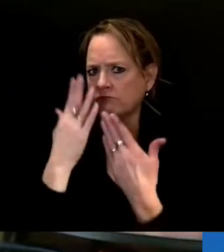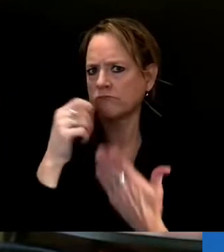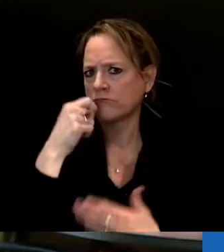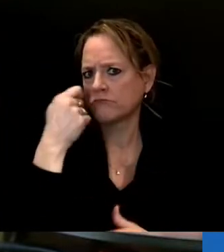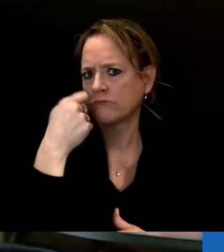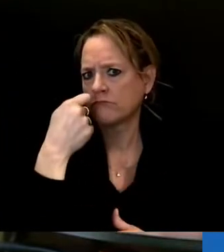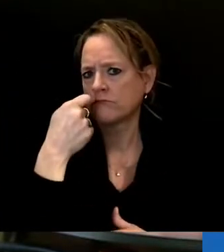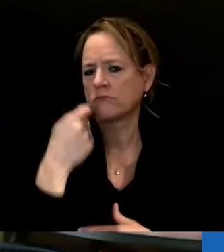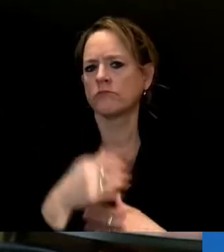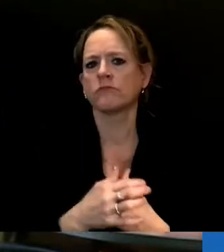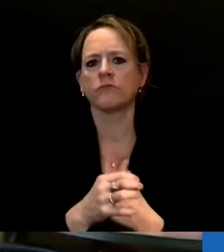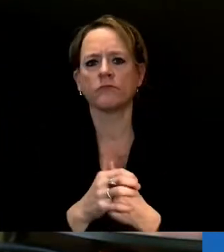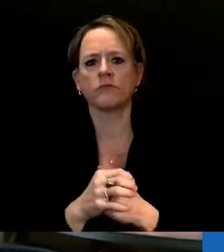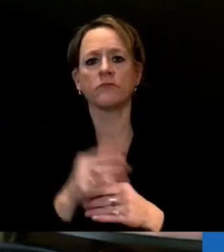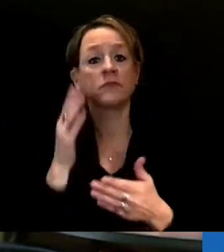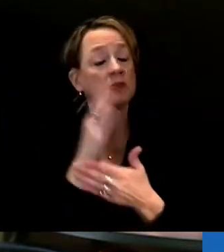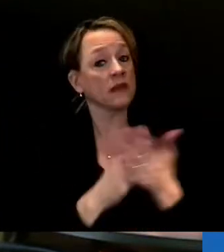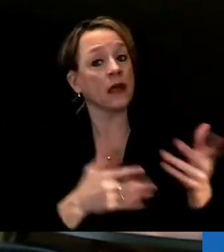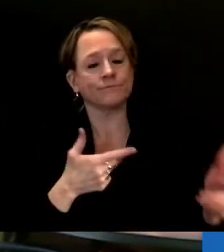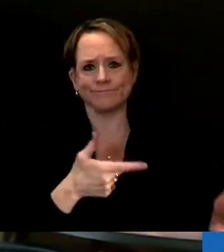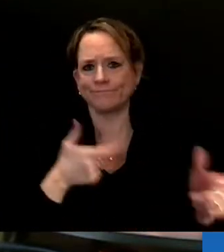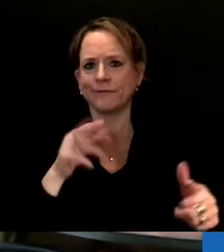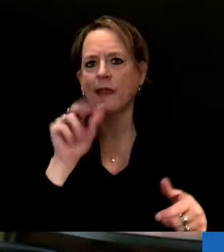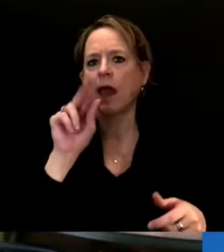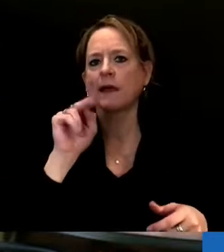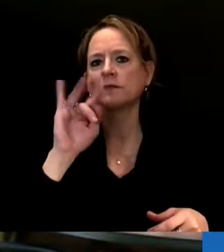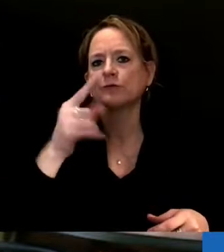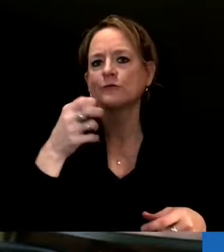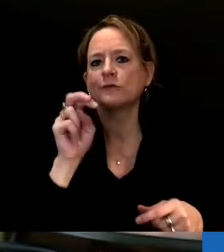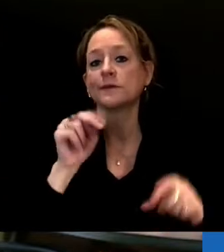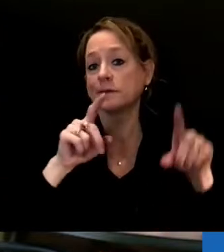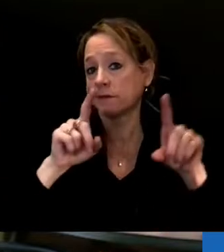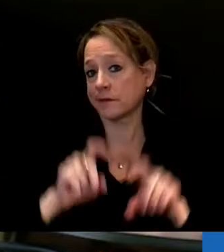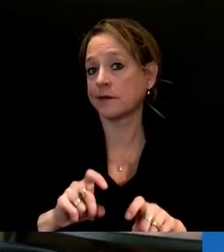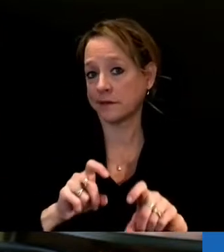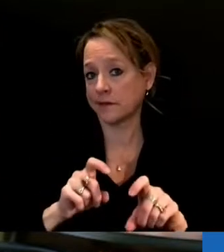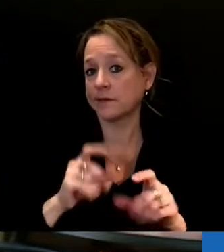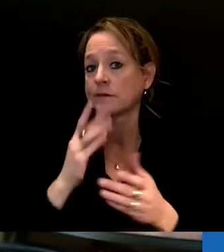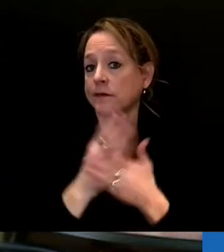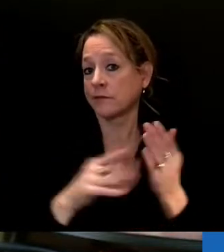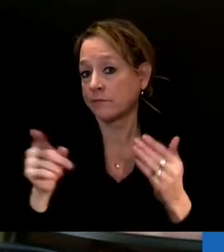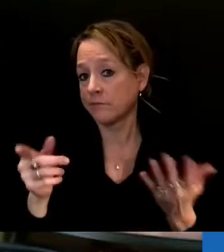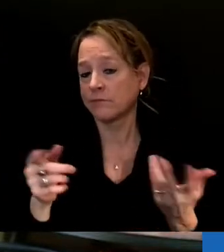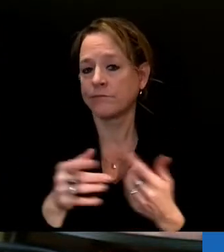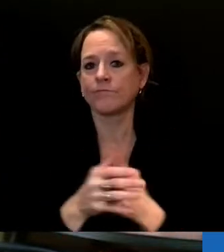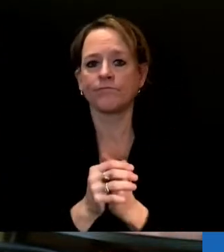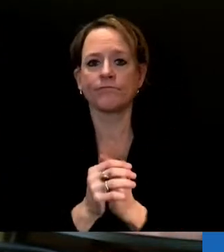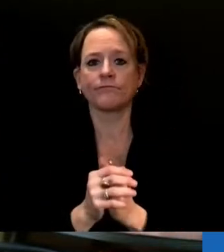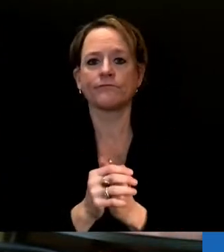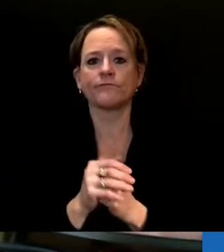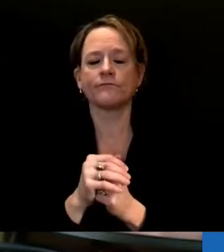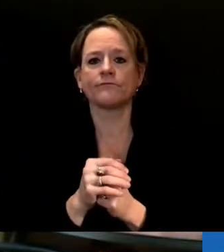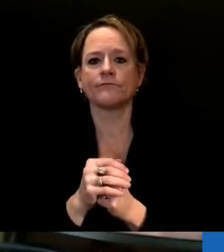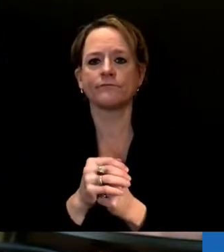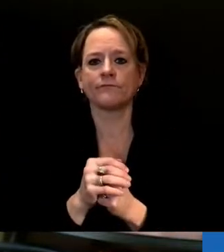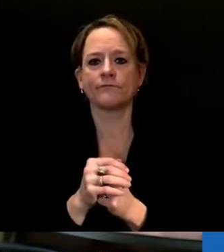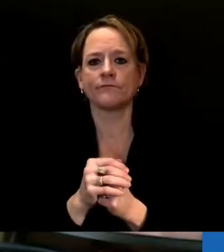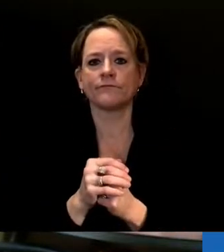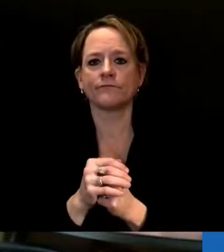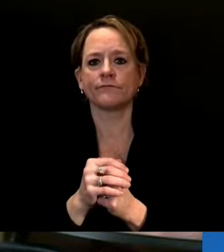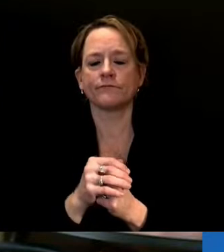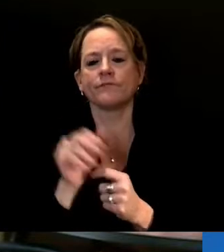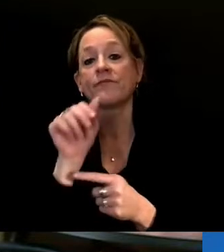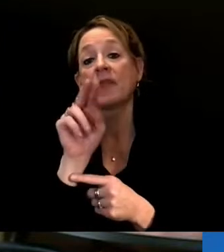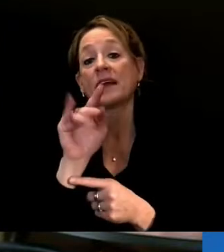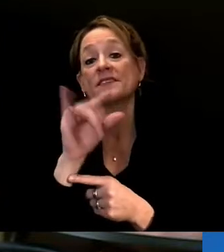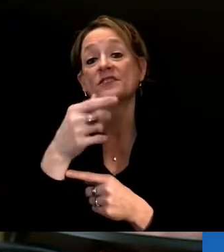testing. It is certainly the case that antigen tests we know have some national pressures on that supply